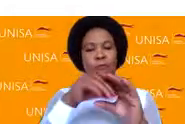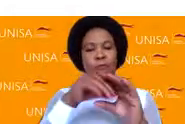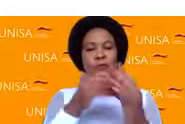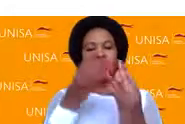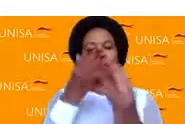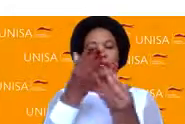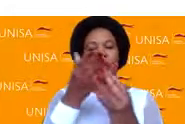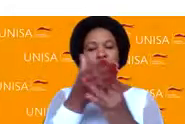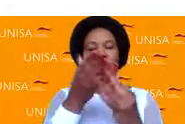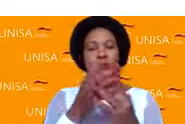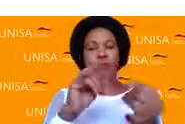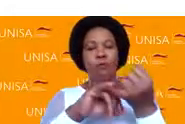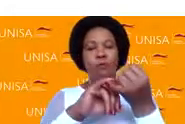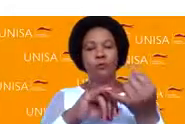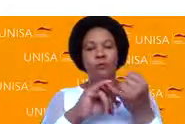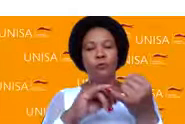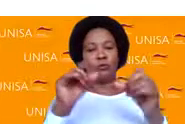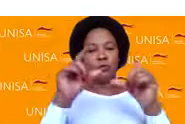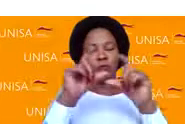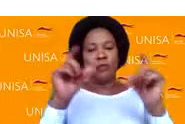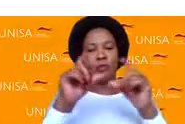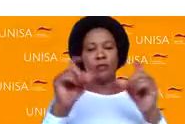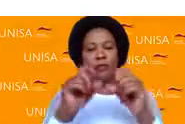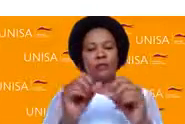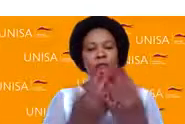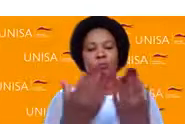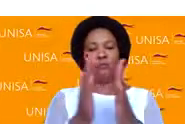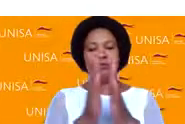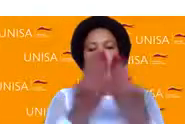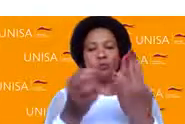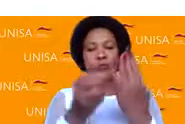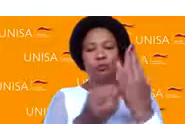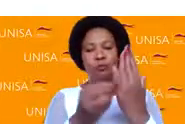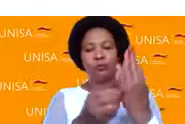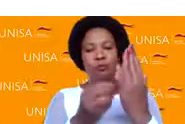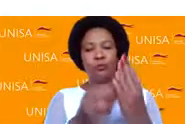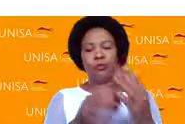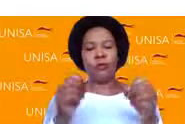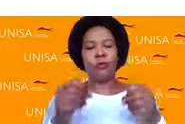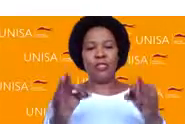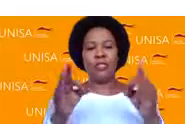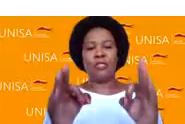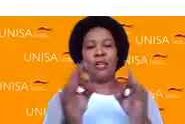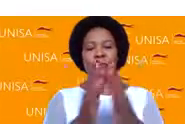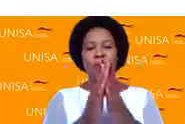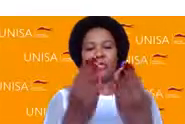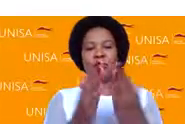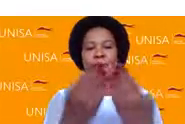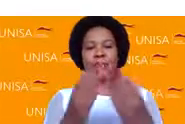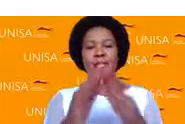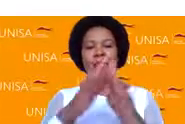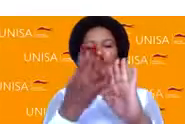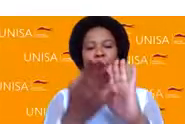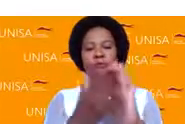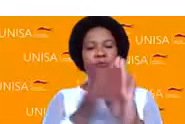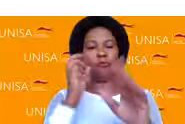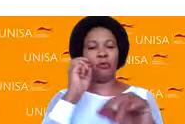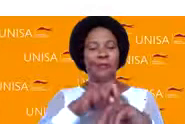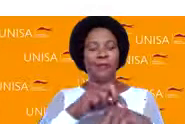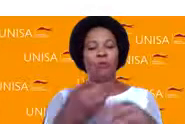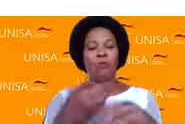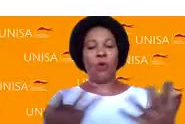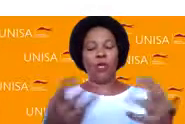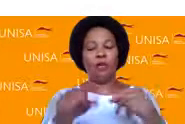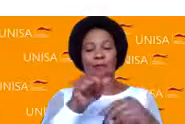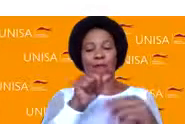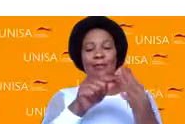content, prescribed books, official study material. So everything that we will be covering today is on this platform. What